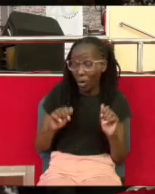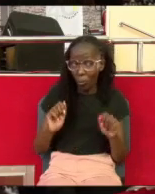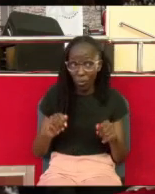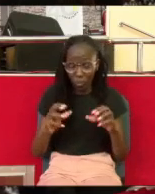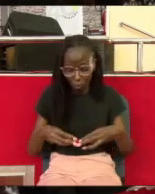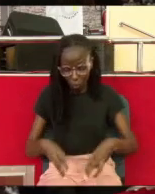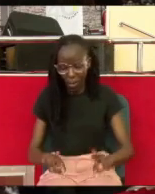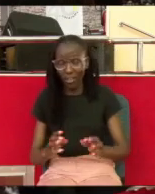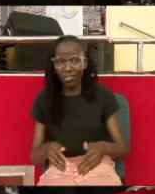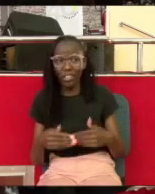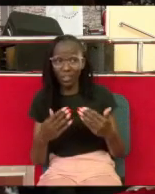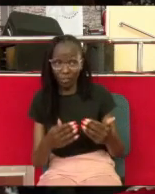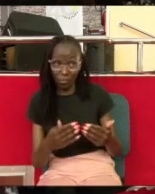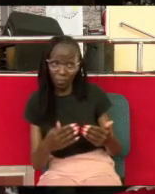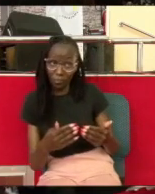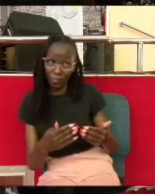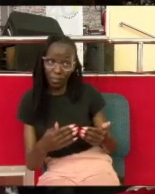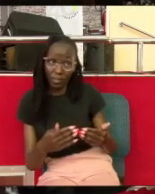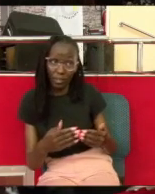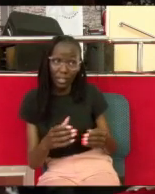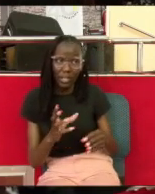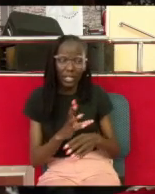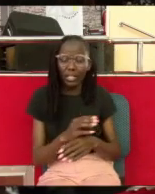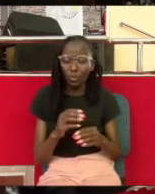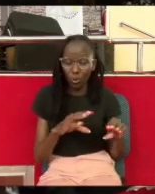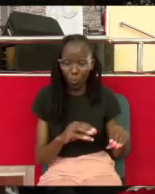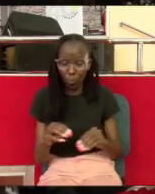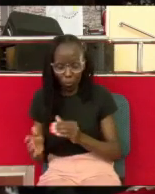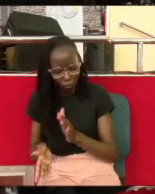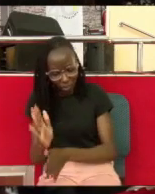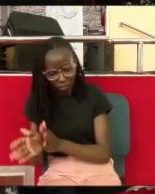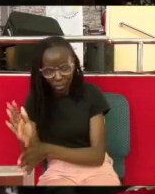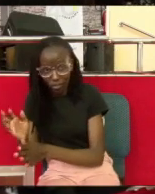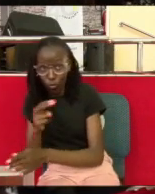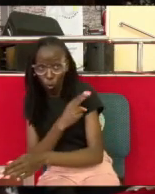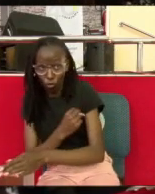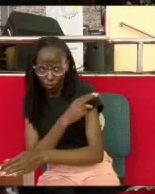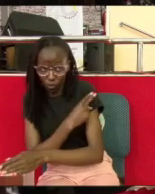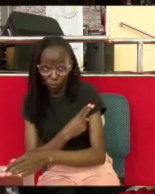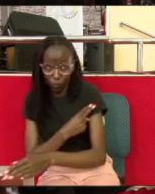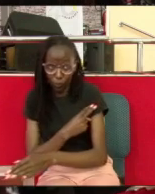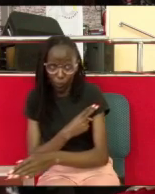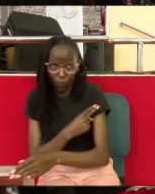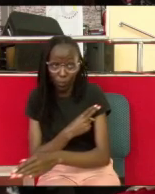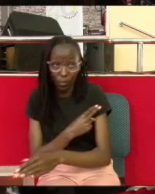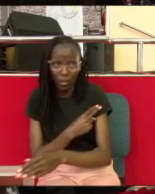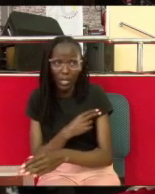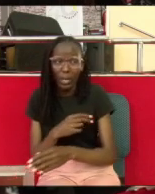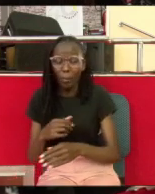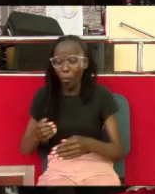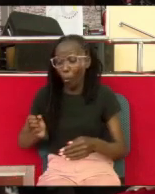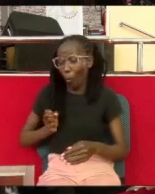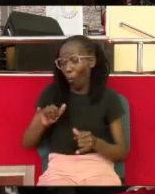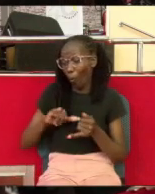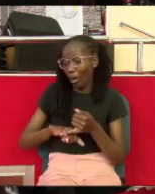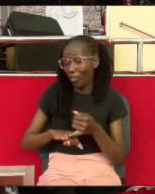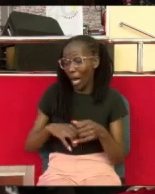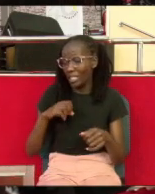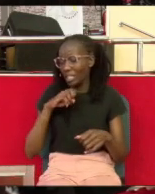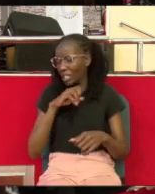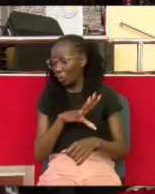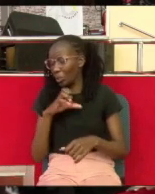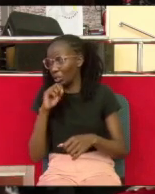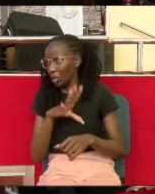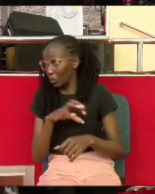hospital. And we moved very fast. She screamed along the way. And right after we got to